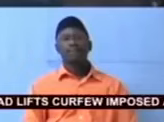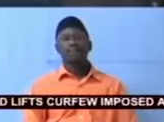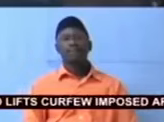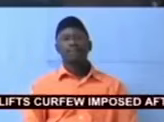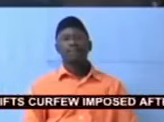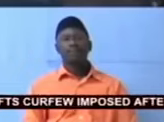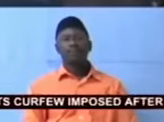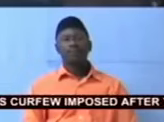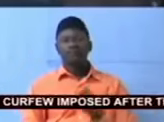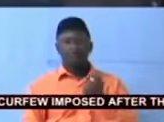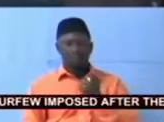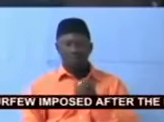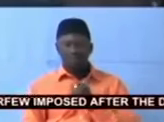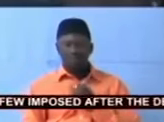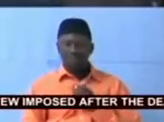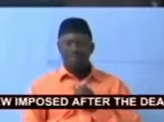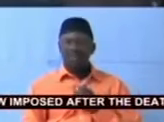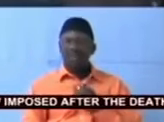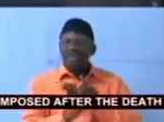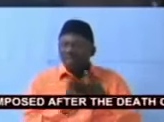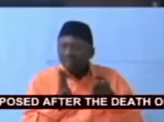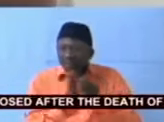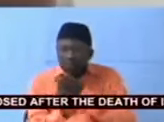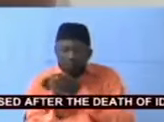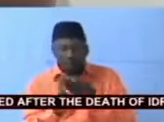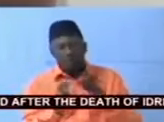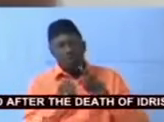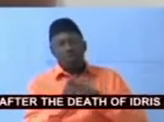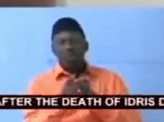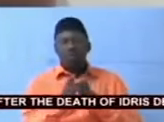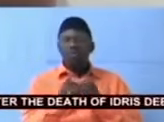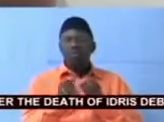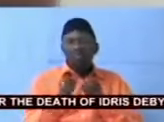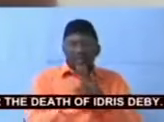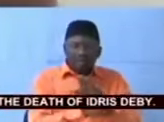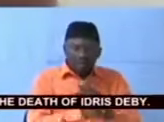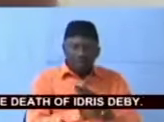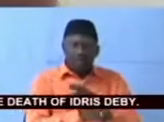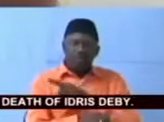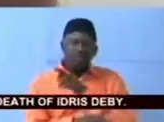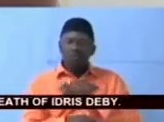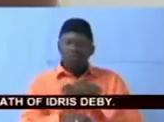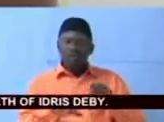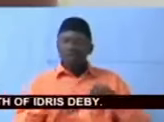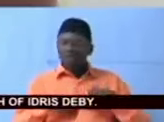because of an influence or a directive that said not to grant bail?